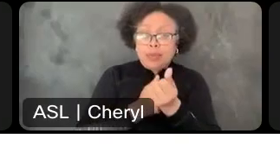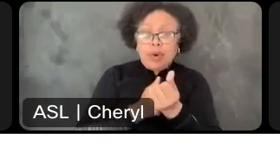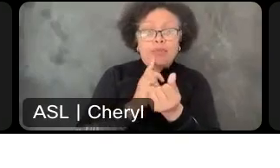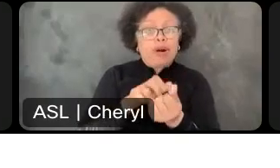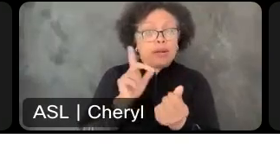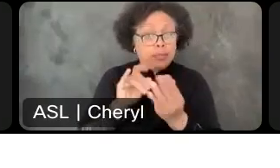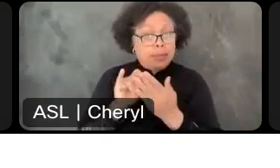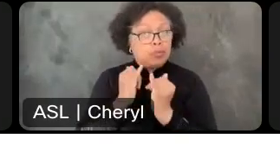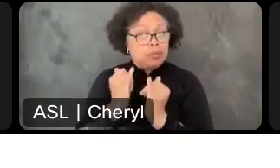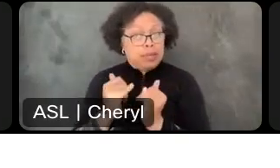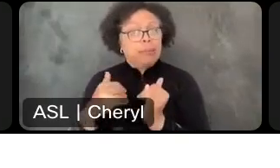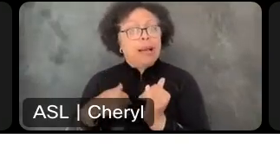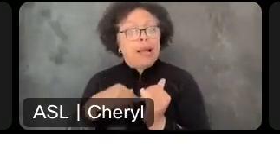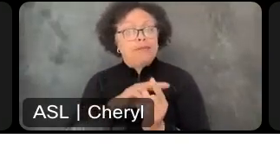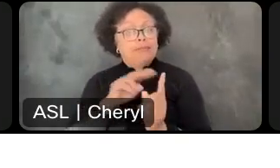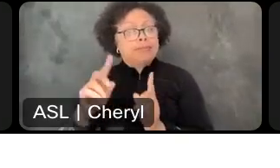perceptions.